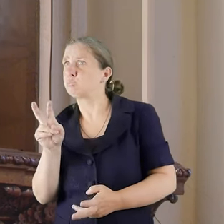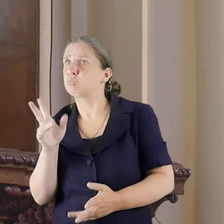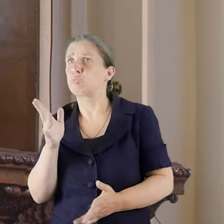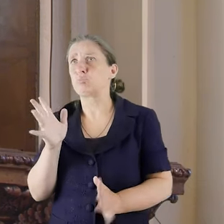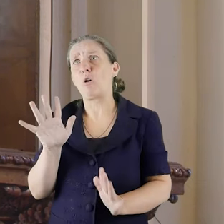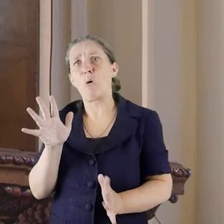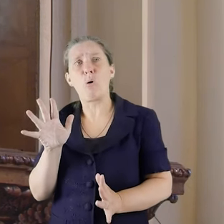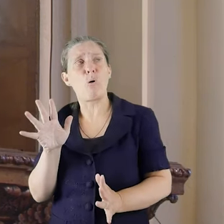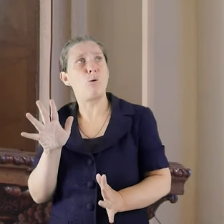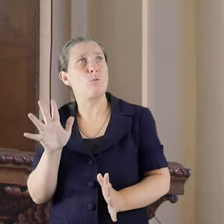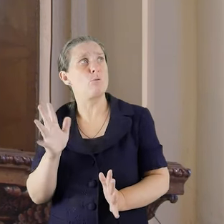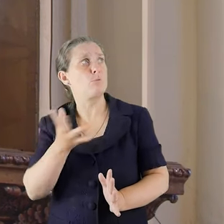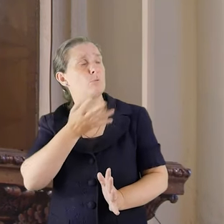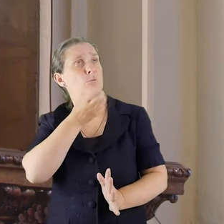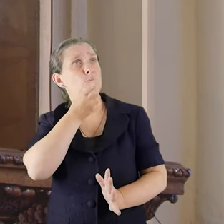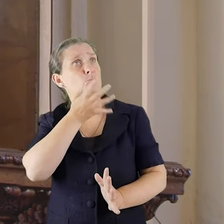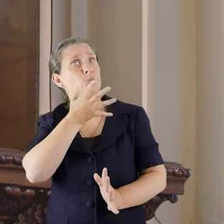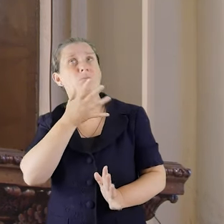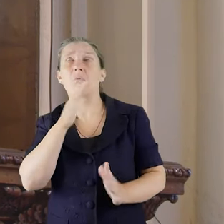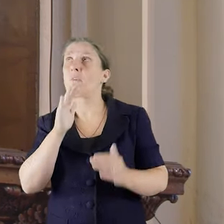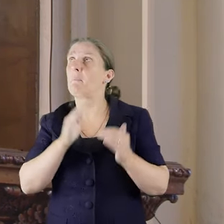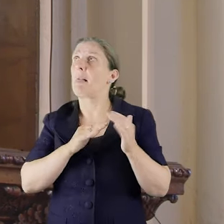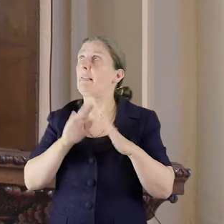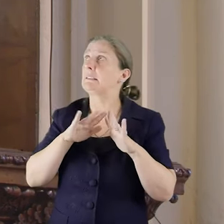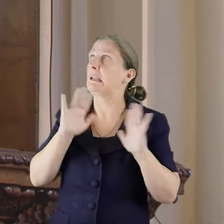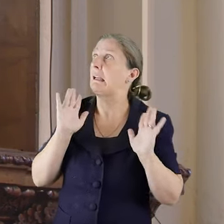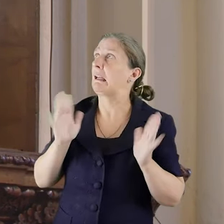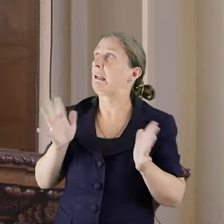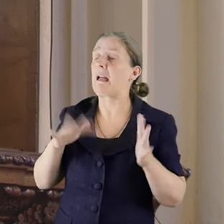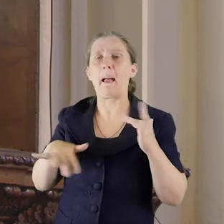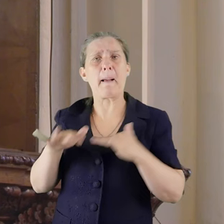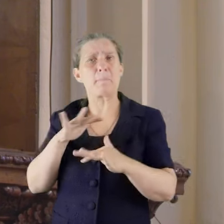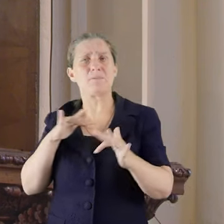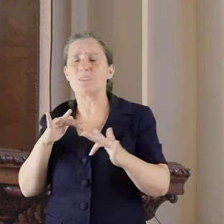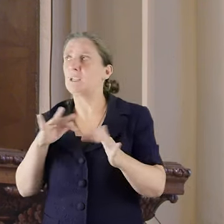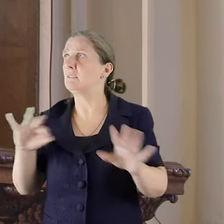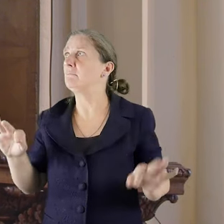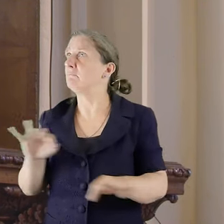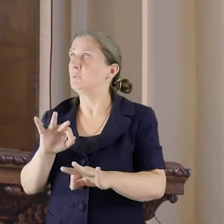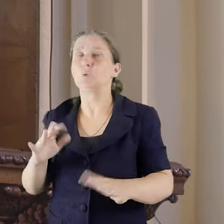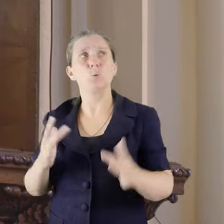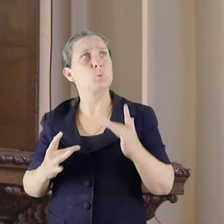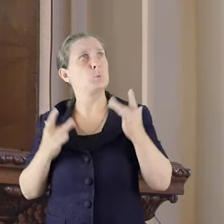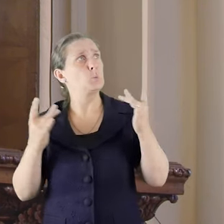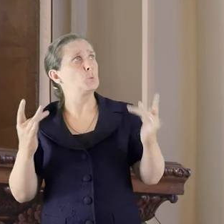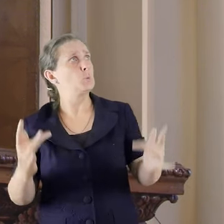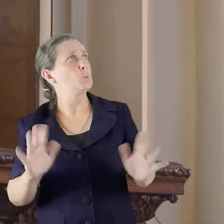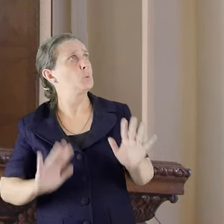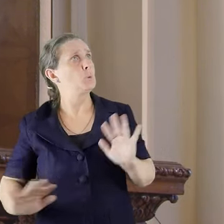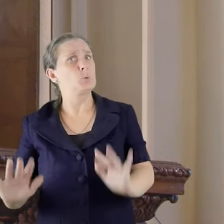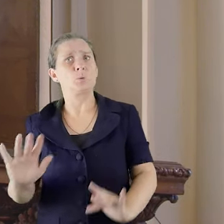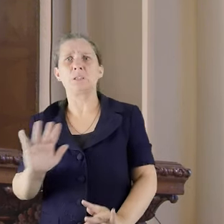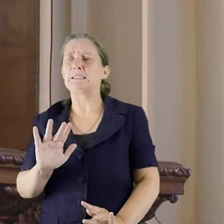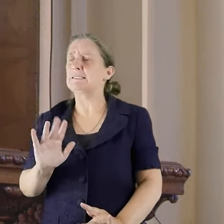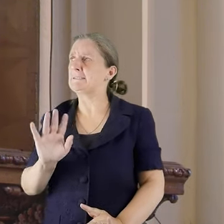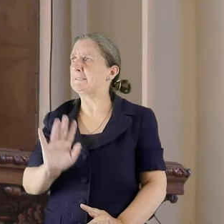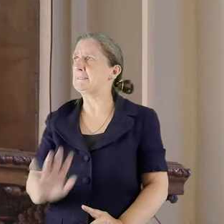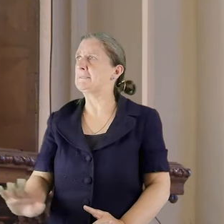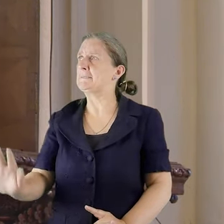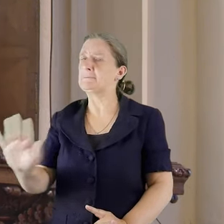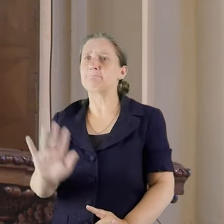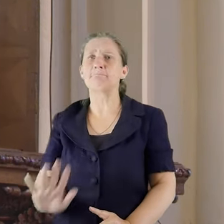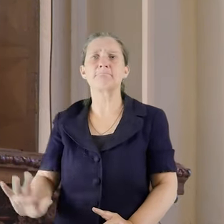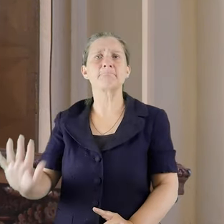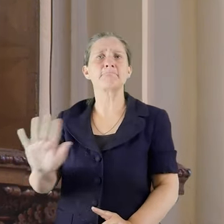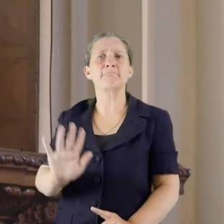was struck too by the beauty and the majesty of the building, its atmosphere, the music that filled it. There was, he